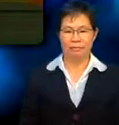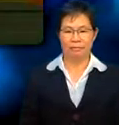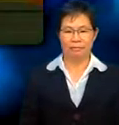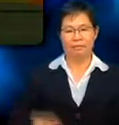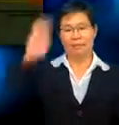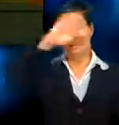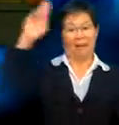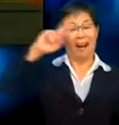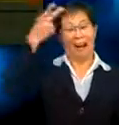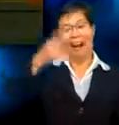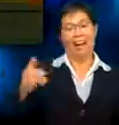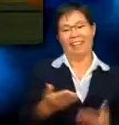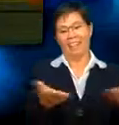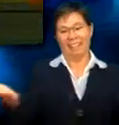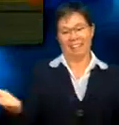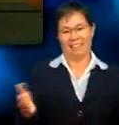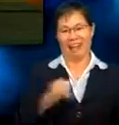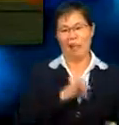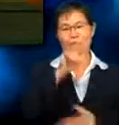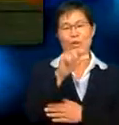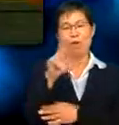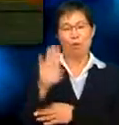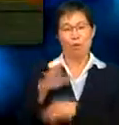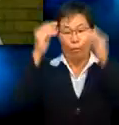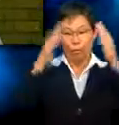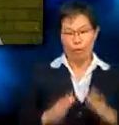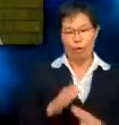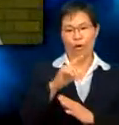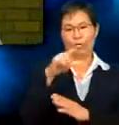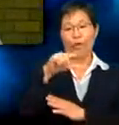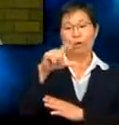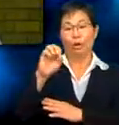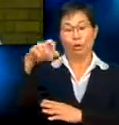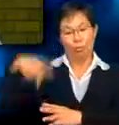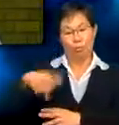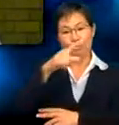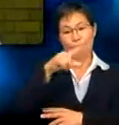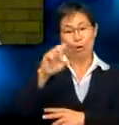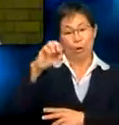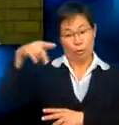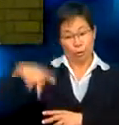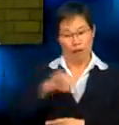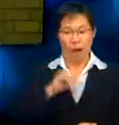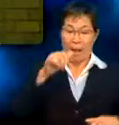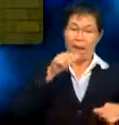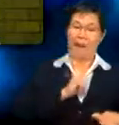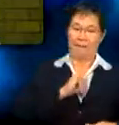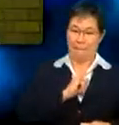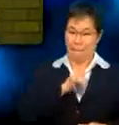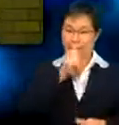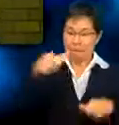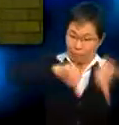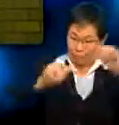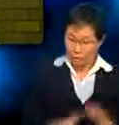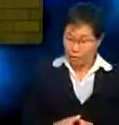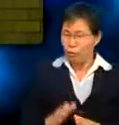Hi there, I'm Gloop, Professor Gloop. I'm a scientist. Do you